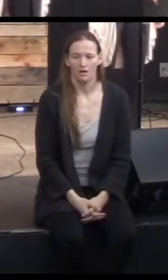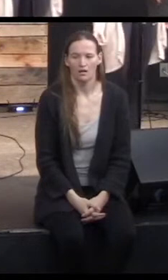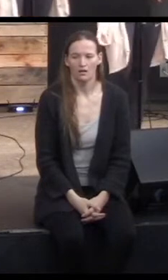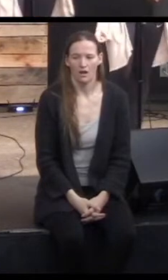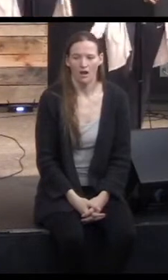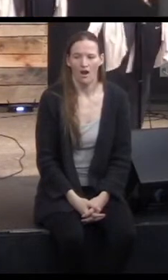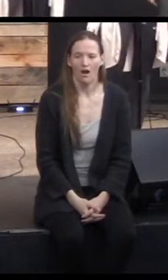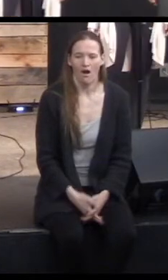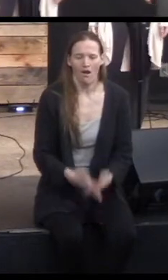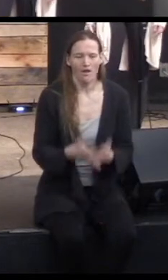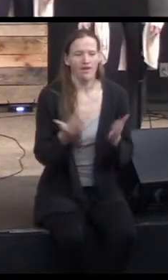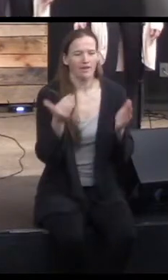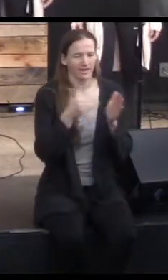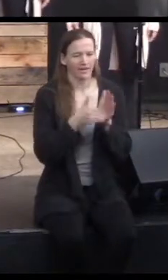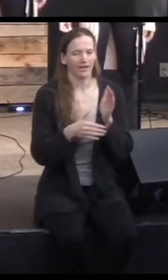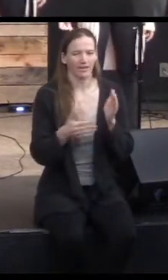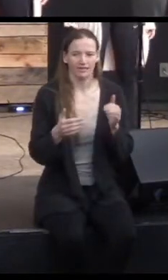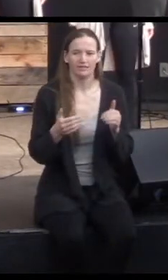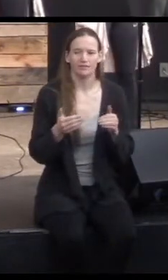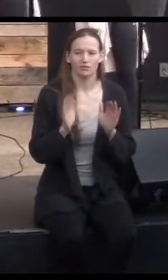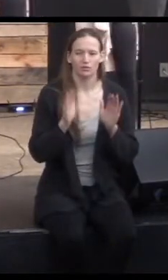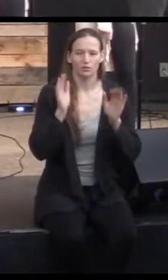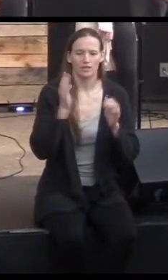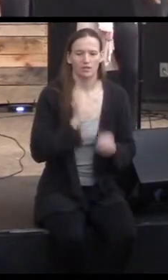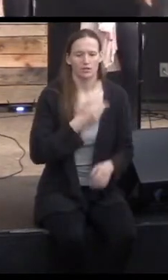God. Sing that again, how great is our God?